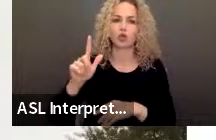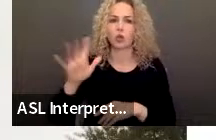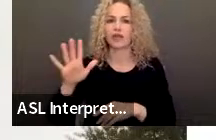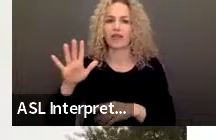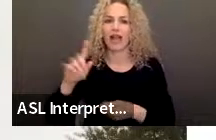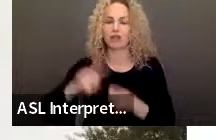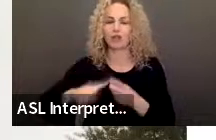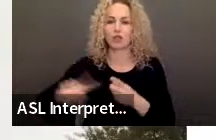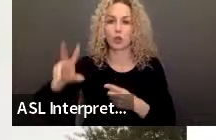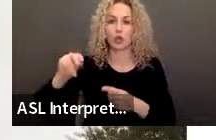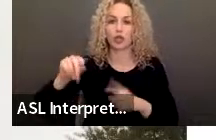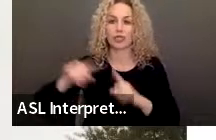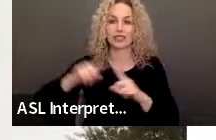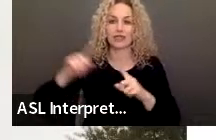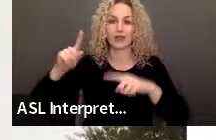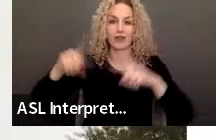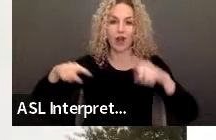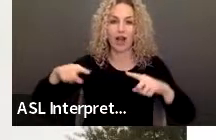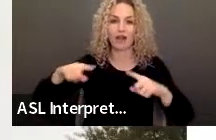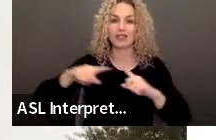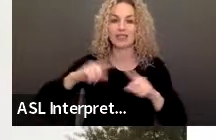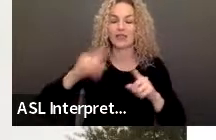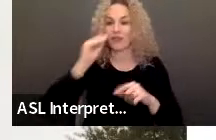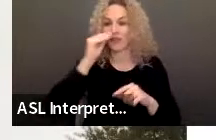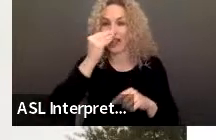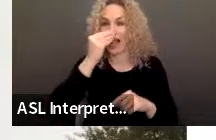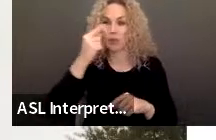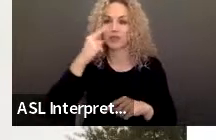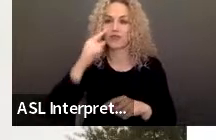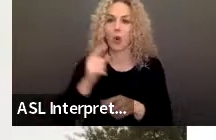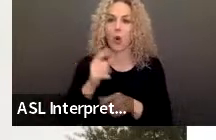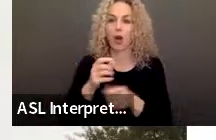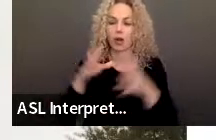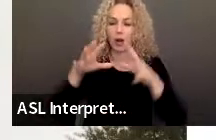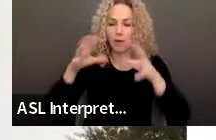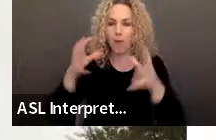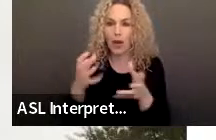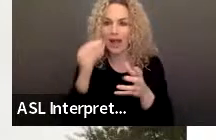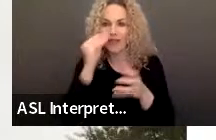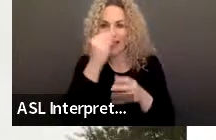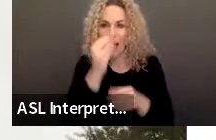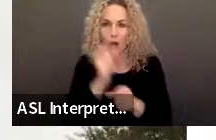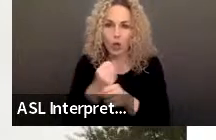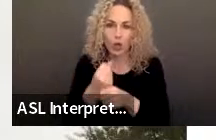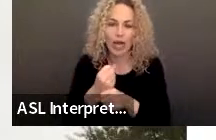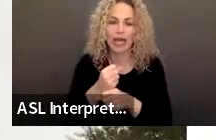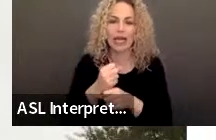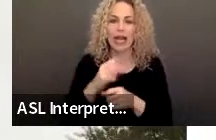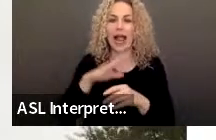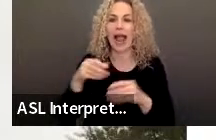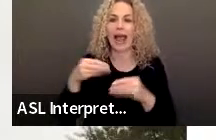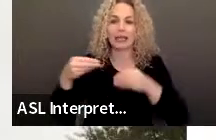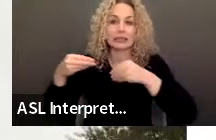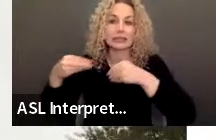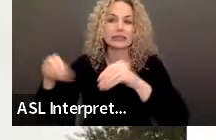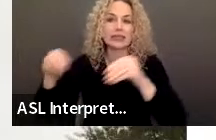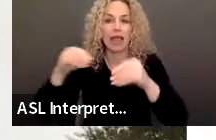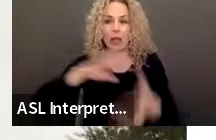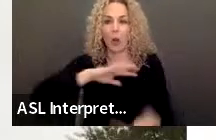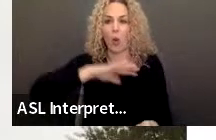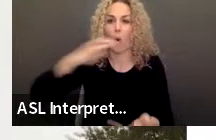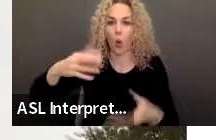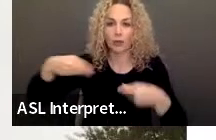to 30 varieties of cut flowers for bouquet making, and also wholesale sales.